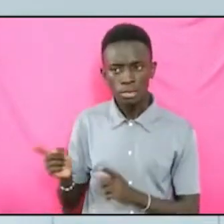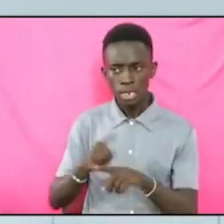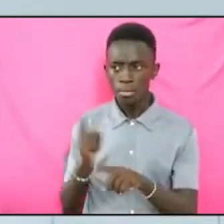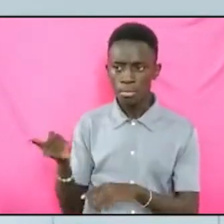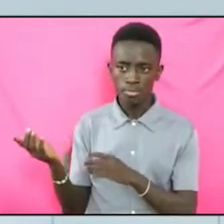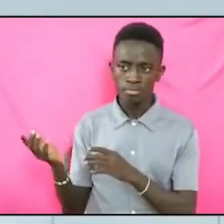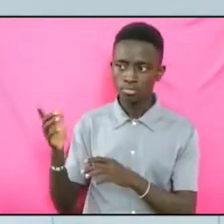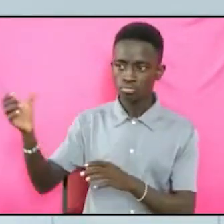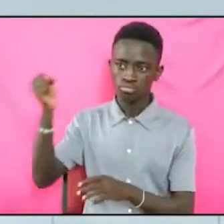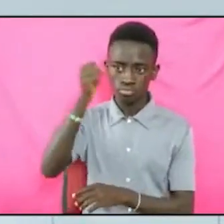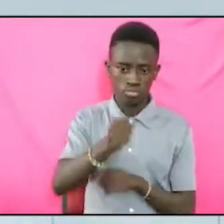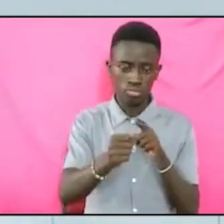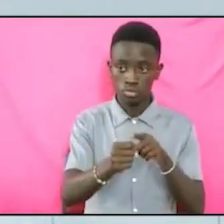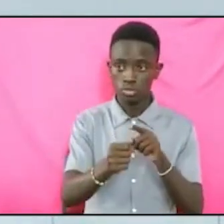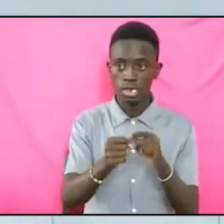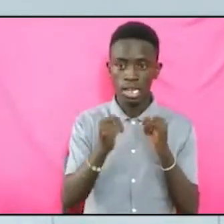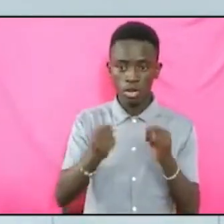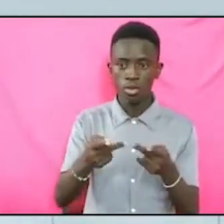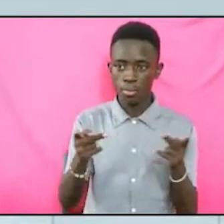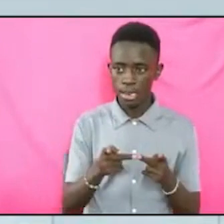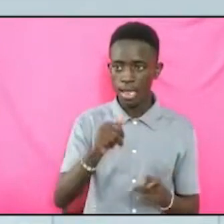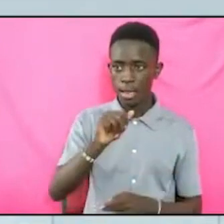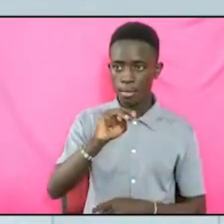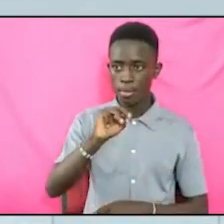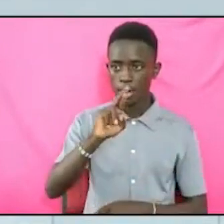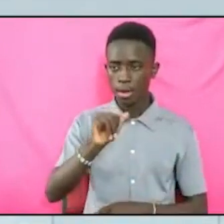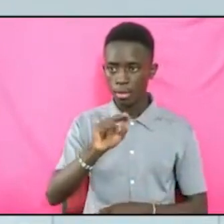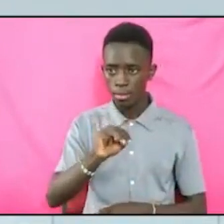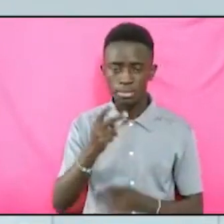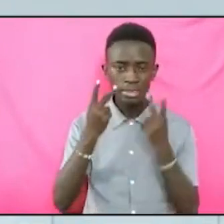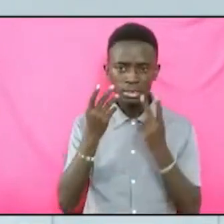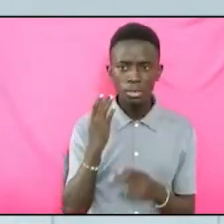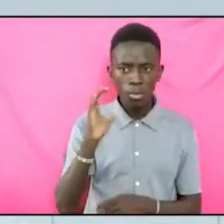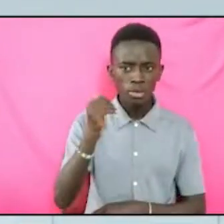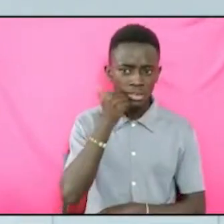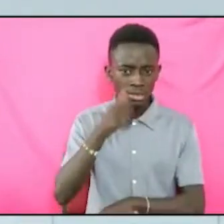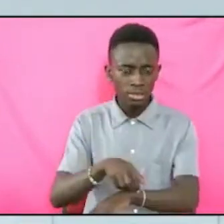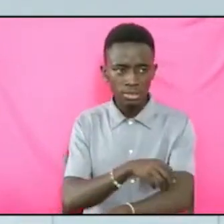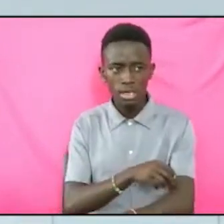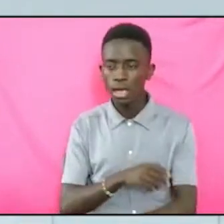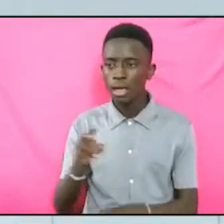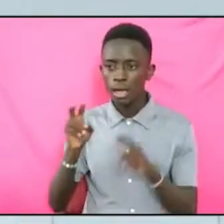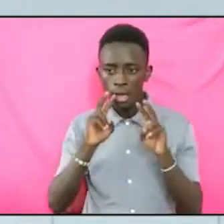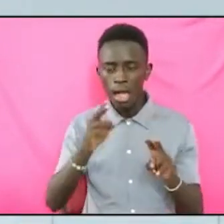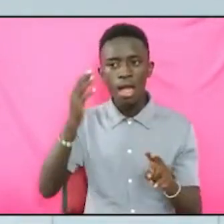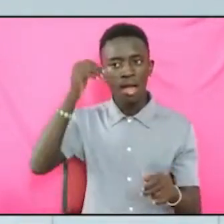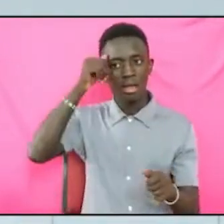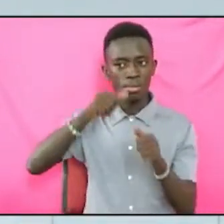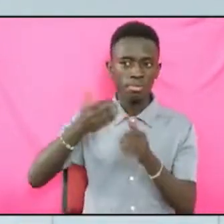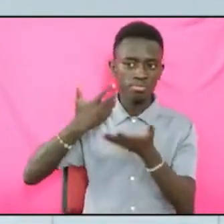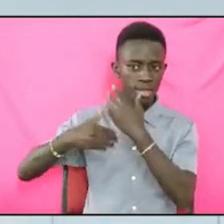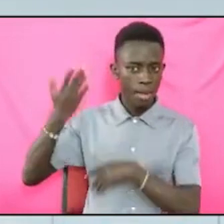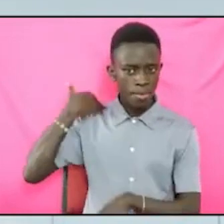have countless examples of people who have gone through such a situation and have been healed by, you know, the